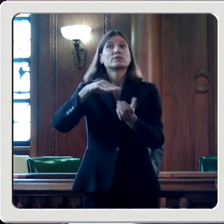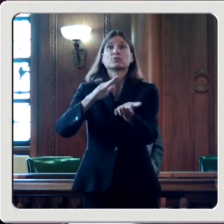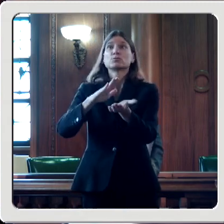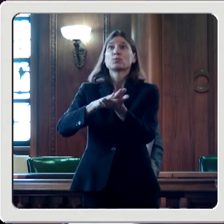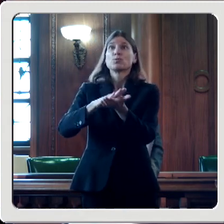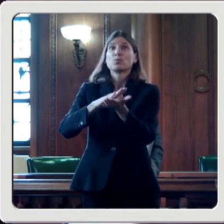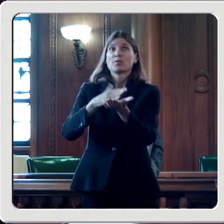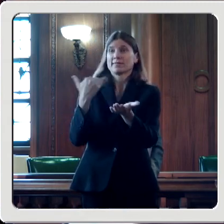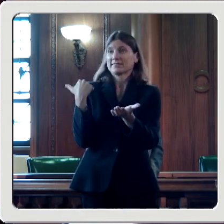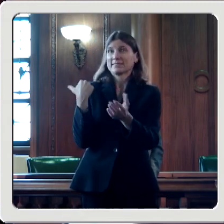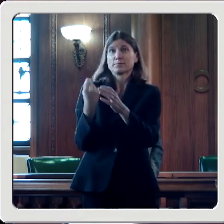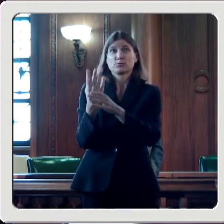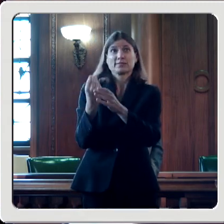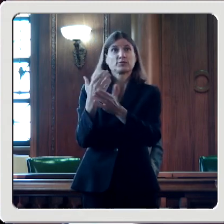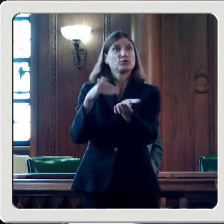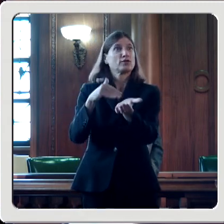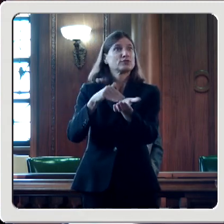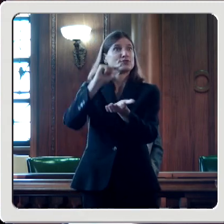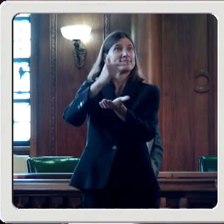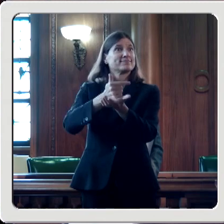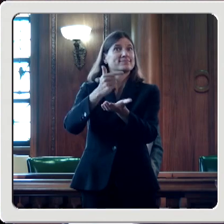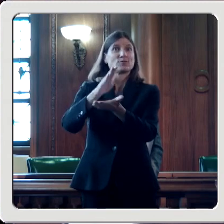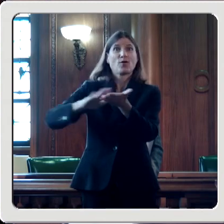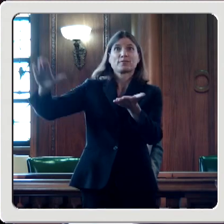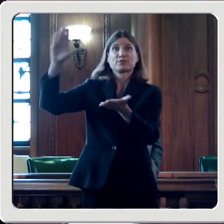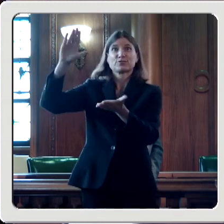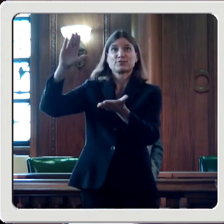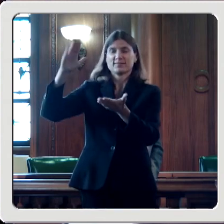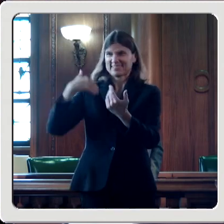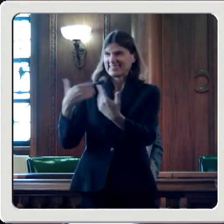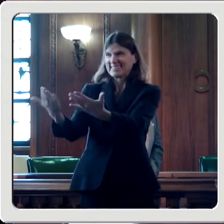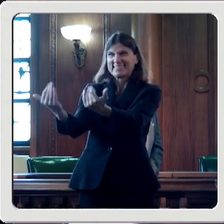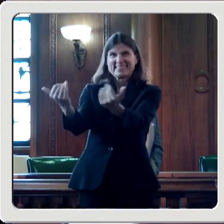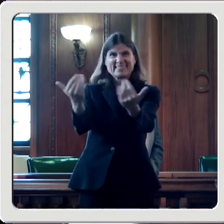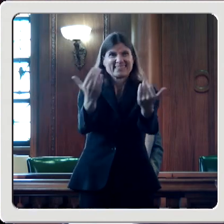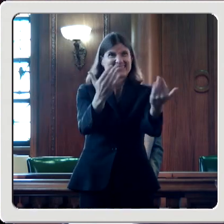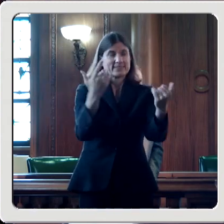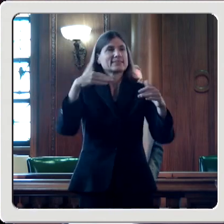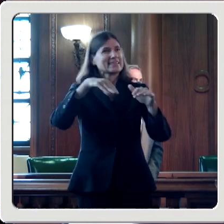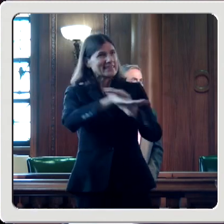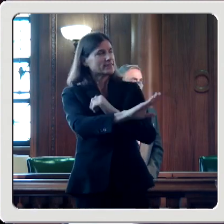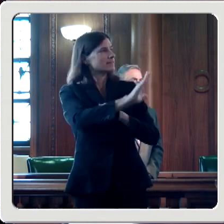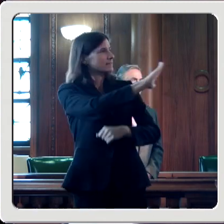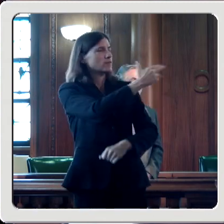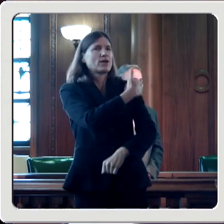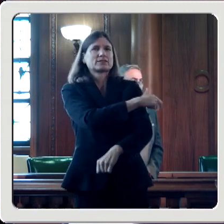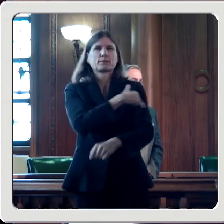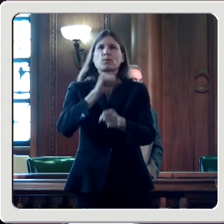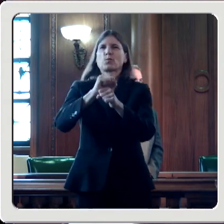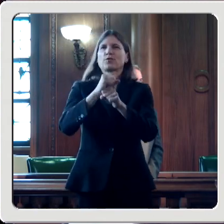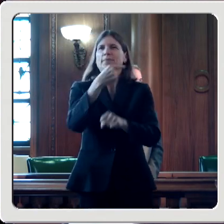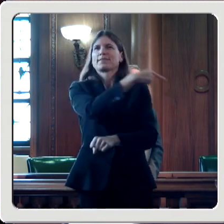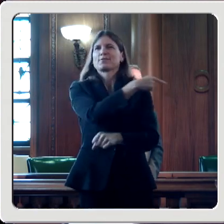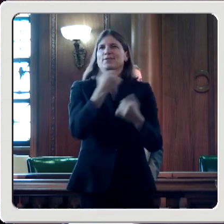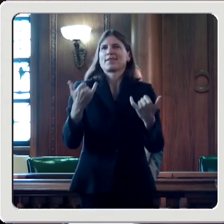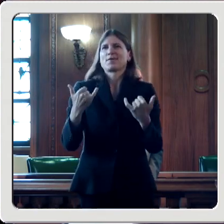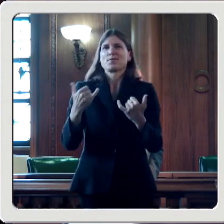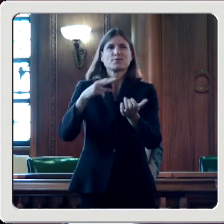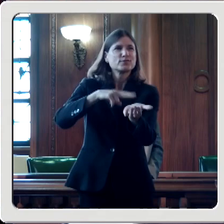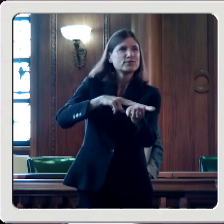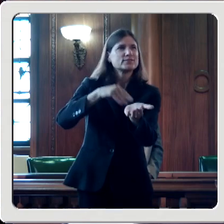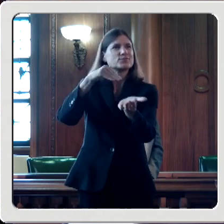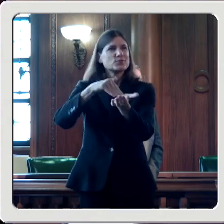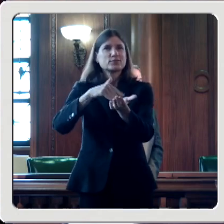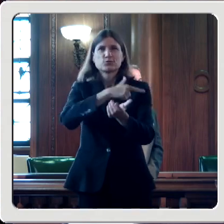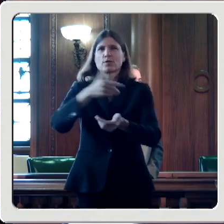We take nursing students from the Elms, STCC, students from Springfield College, AIC, et cetera.